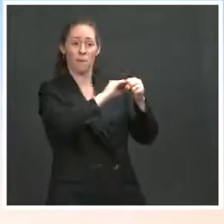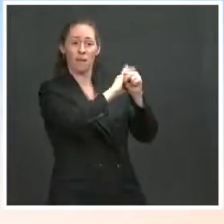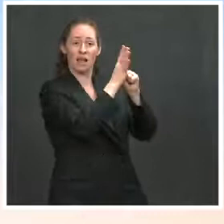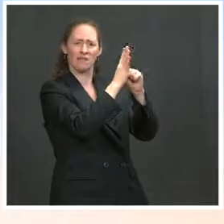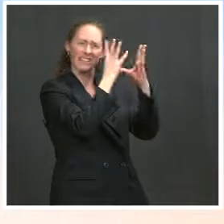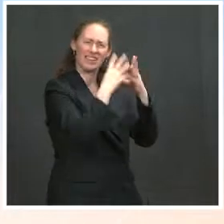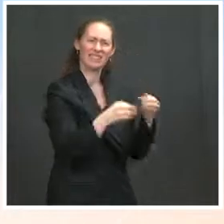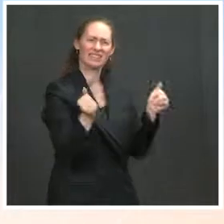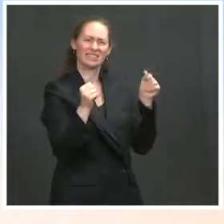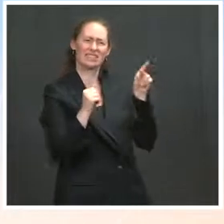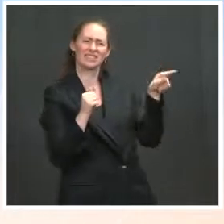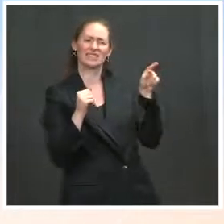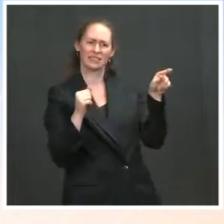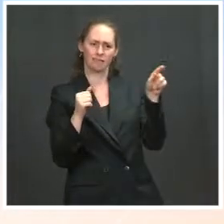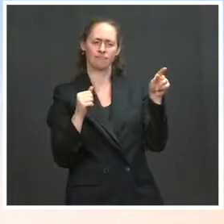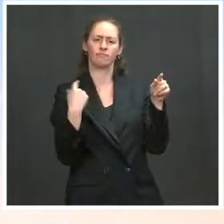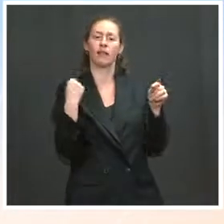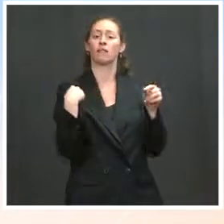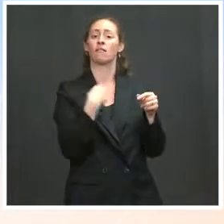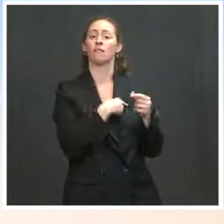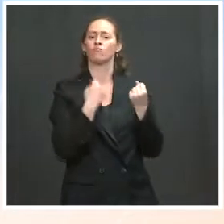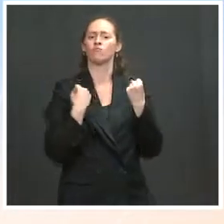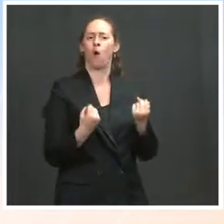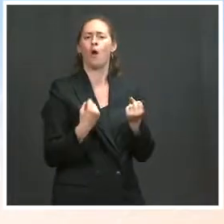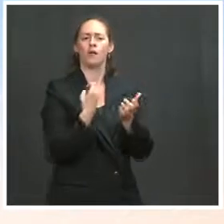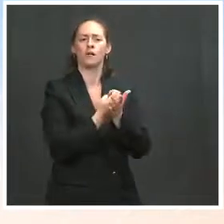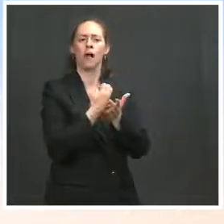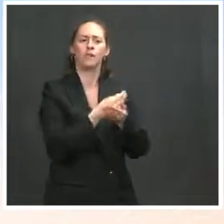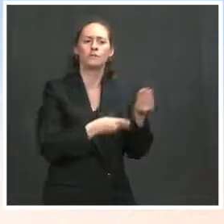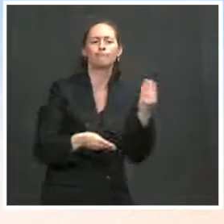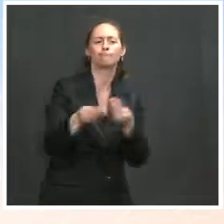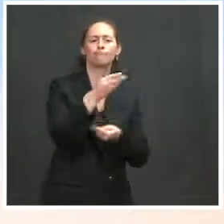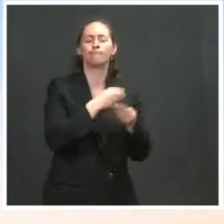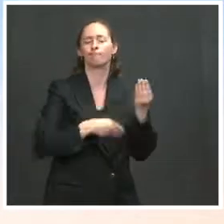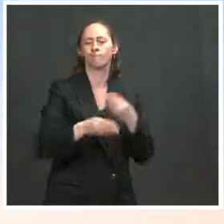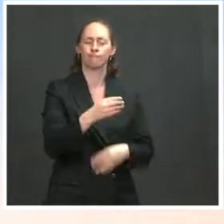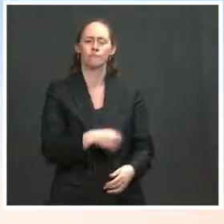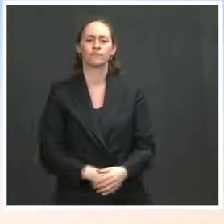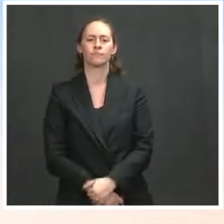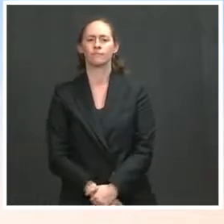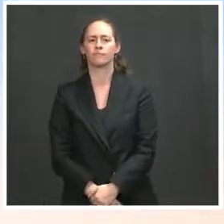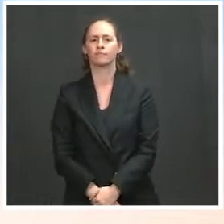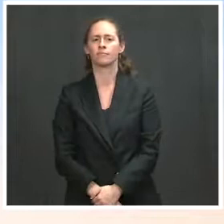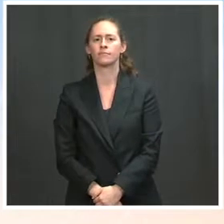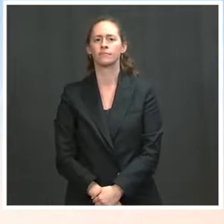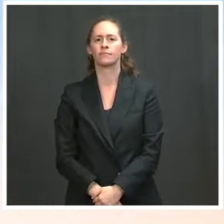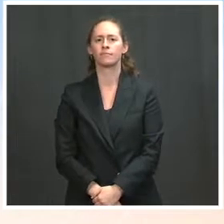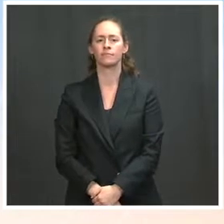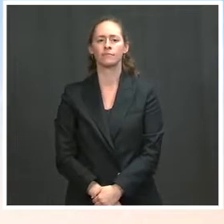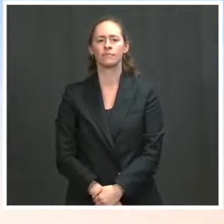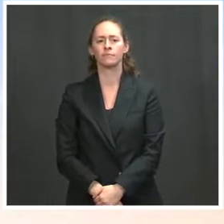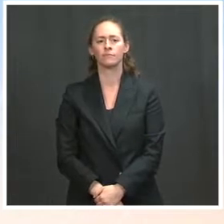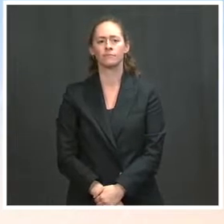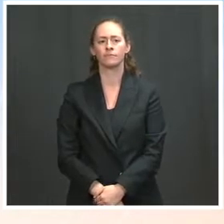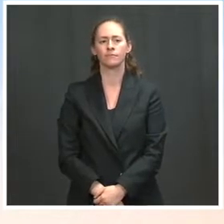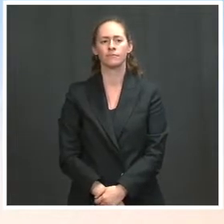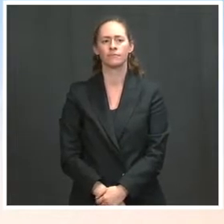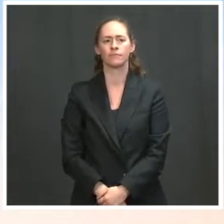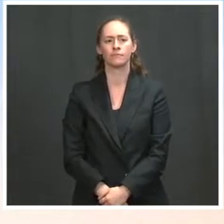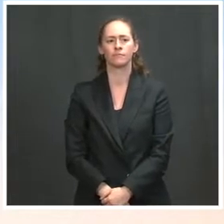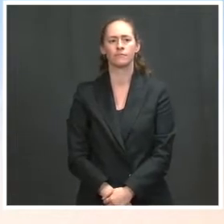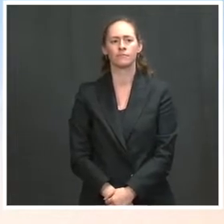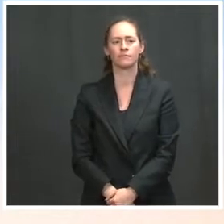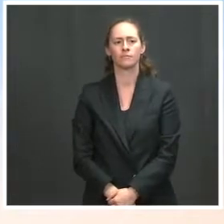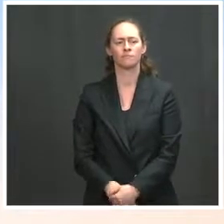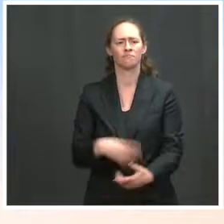a strong recovery, which is what we're working towards. Thank you. First on the economy and concerns about inflation. The JP Morgan